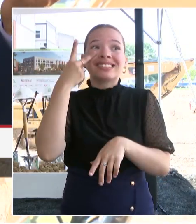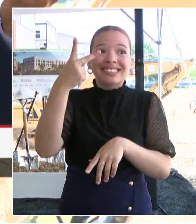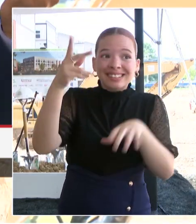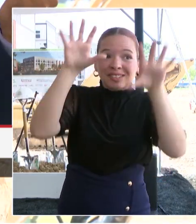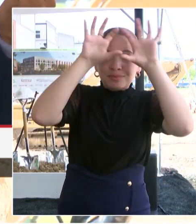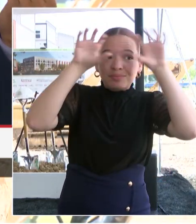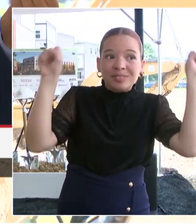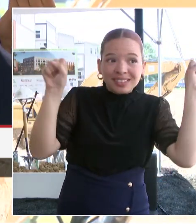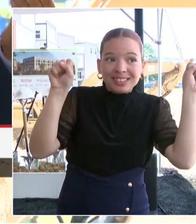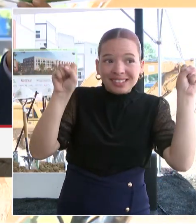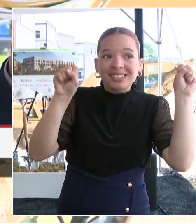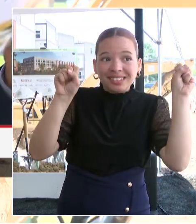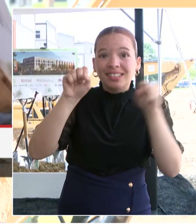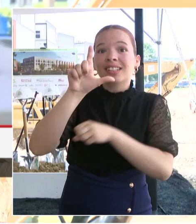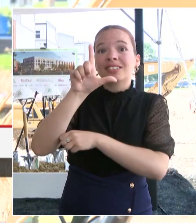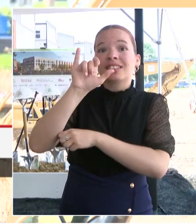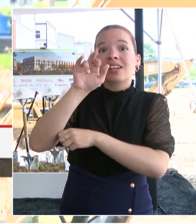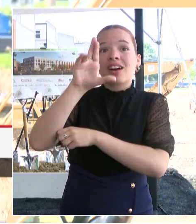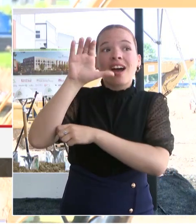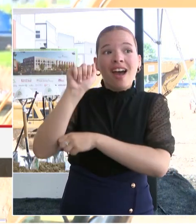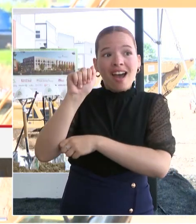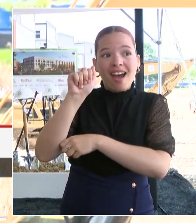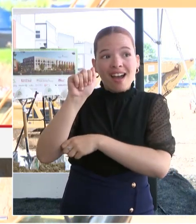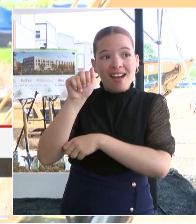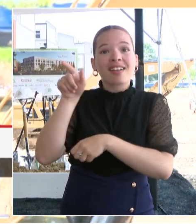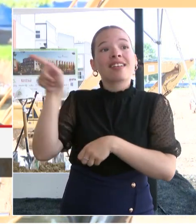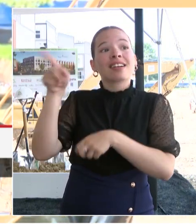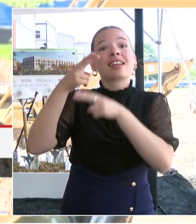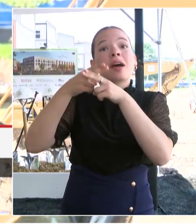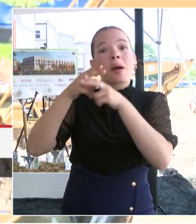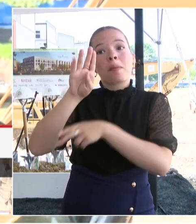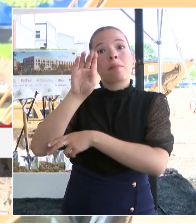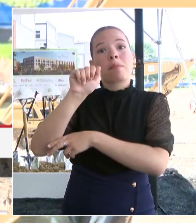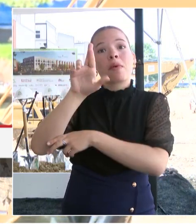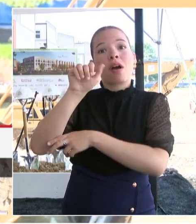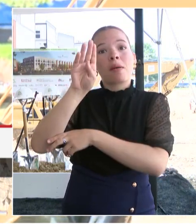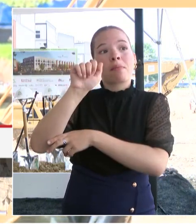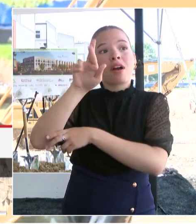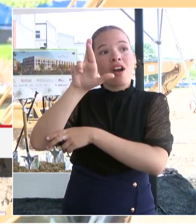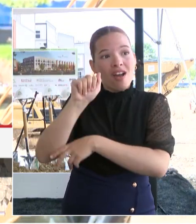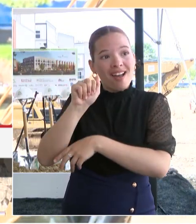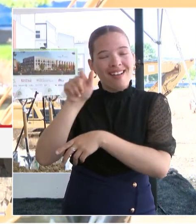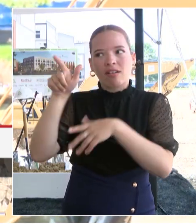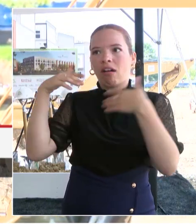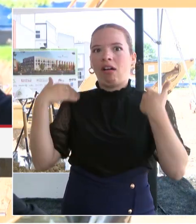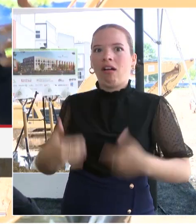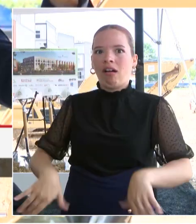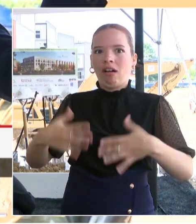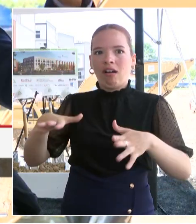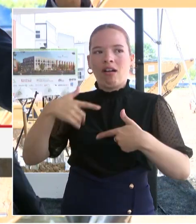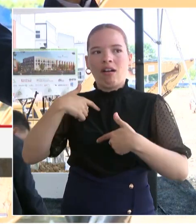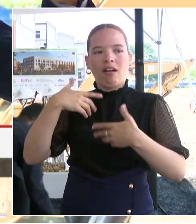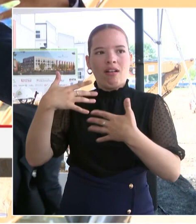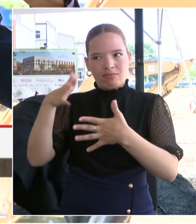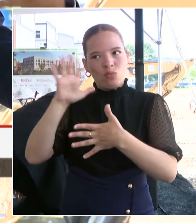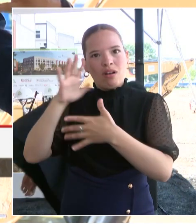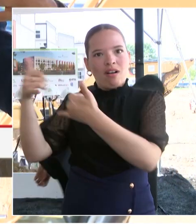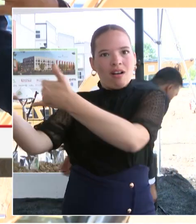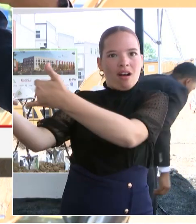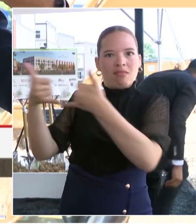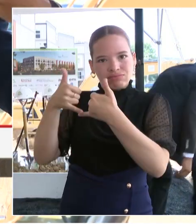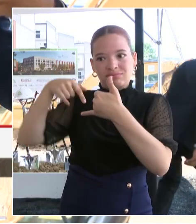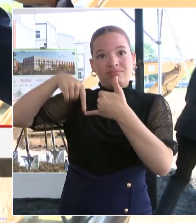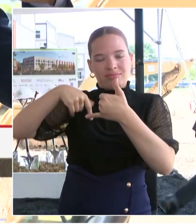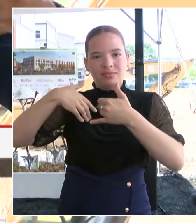it's a two-way street, right? So thank you, Barbara. You know, we talk in this country, in this